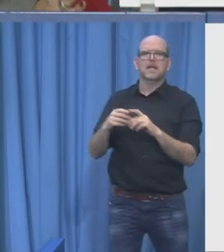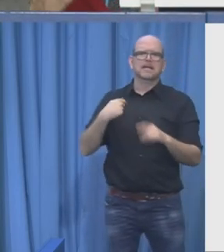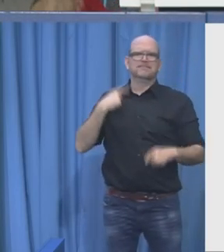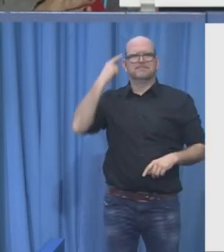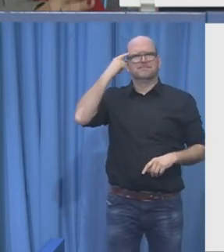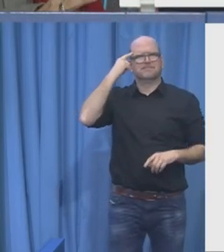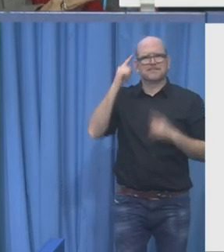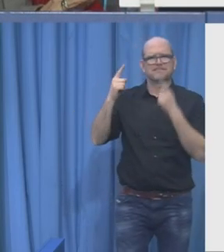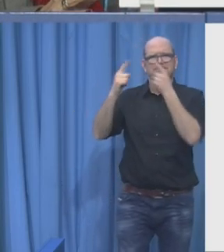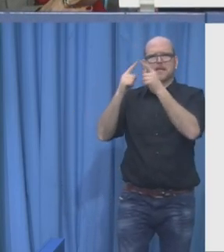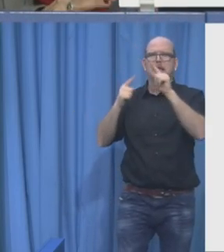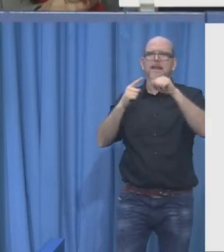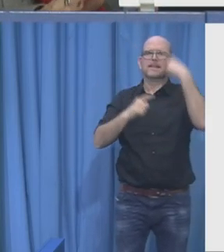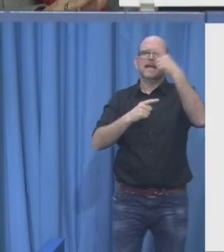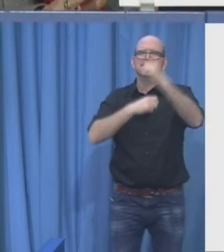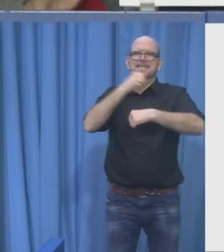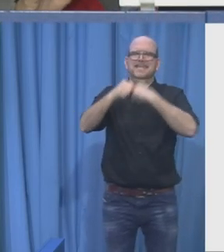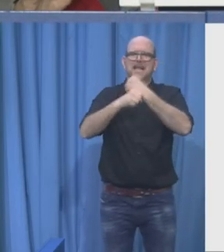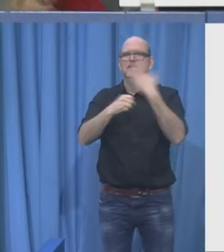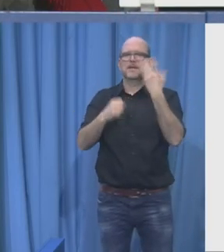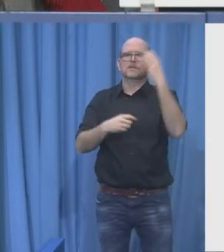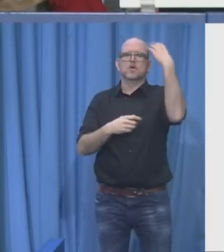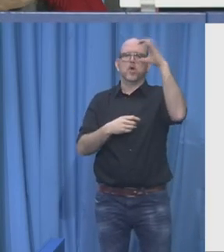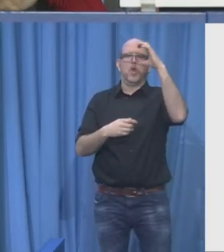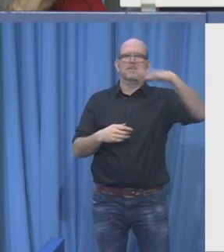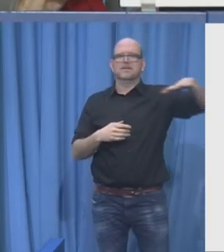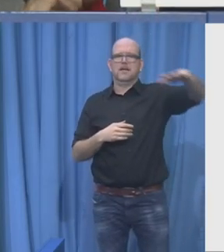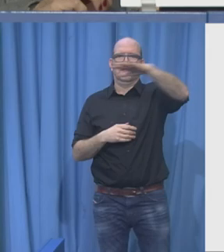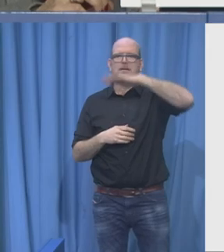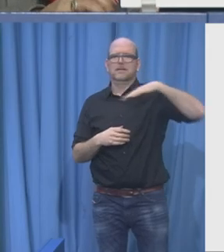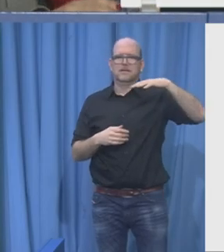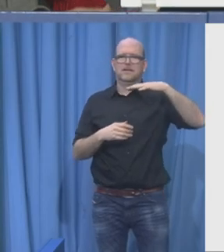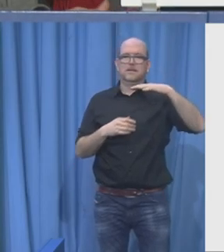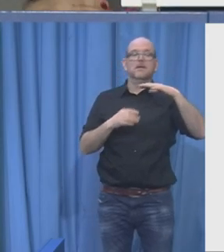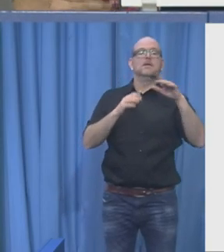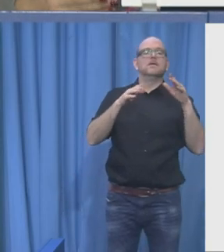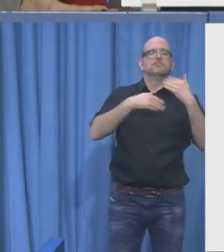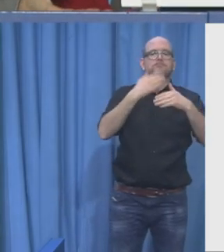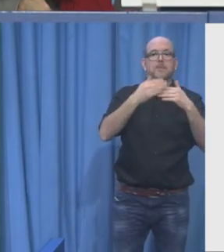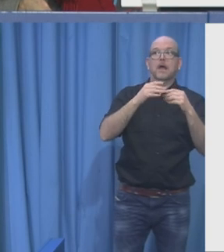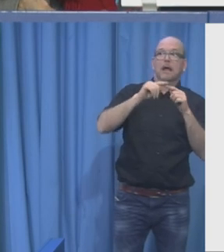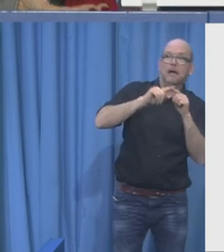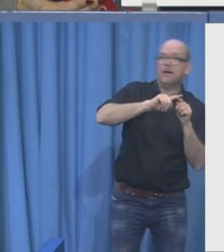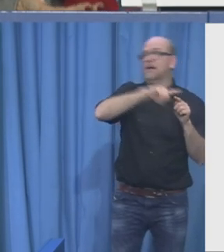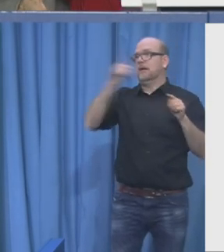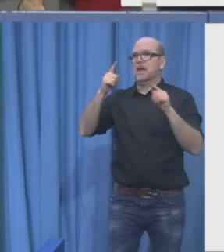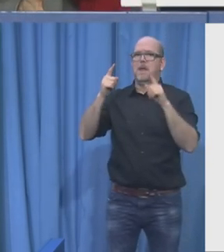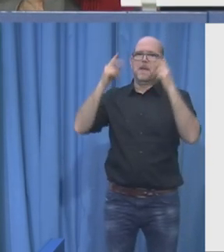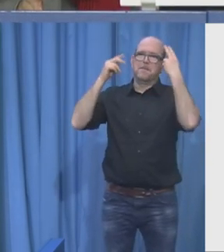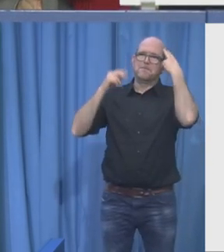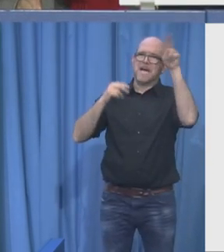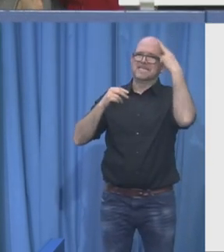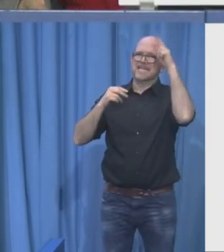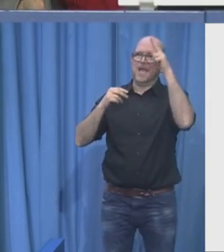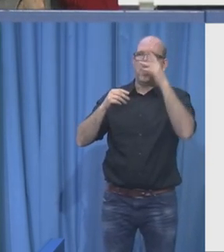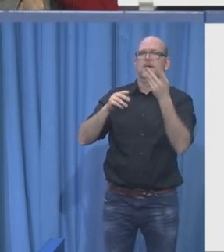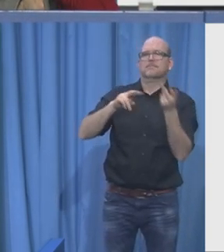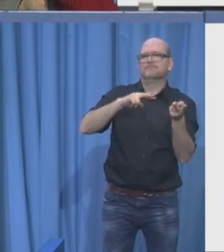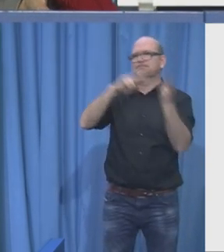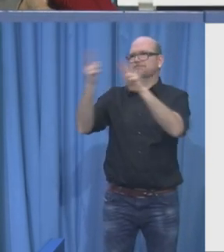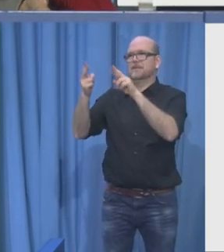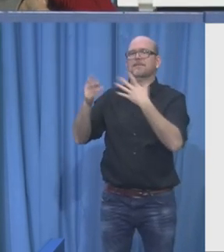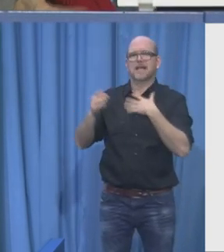is working in Mexico at a private consultancy with a medical doctor. We are about to start replicating in